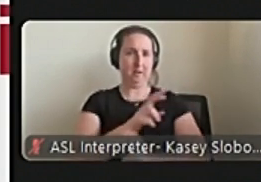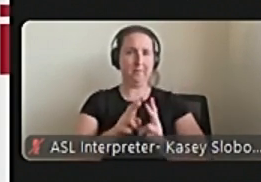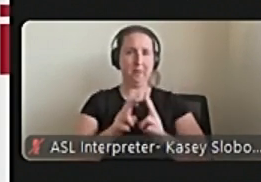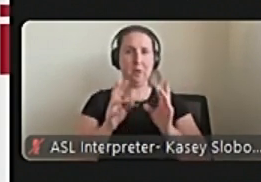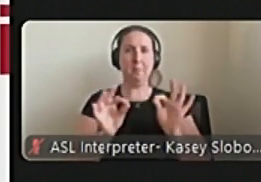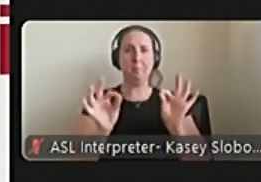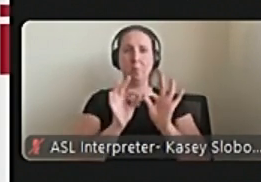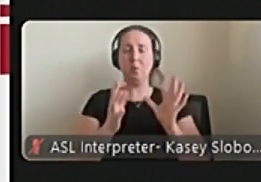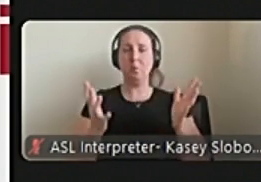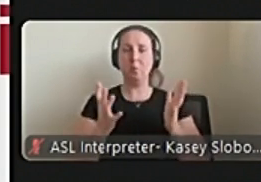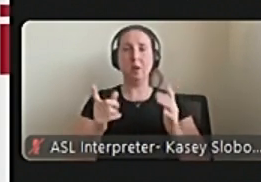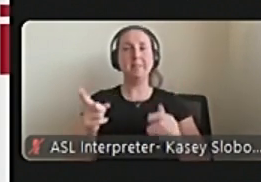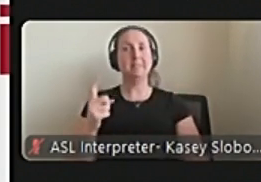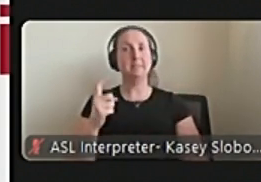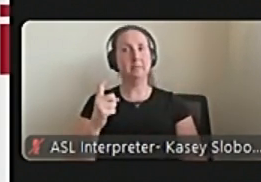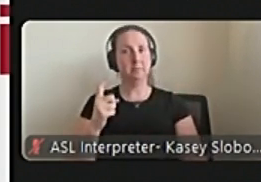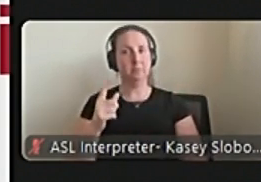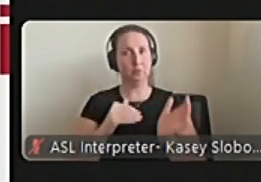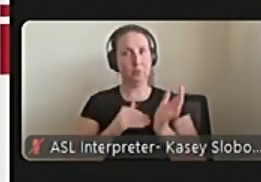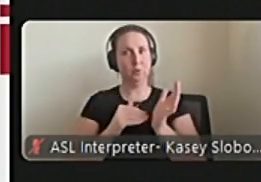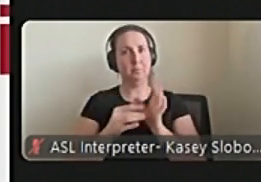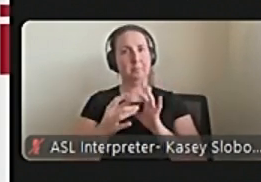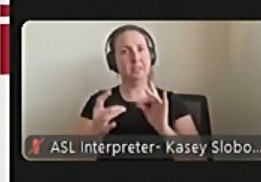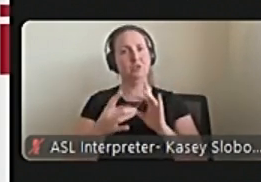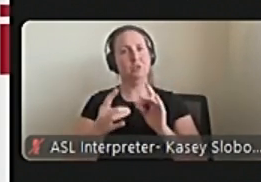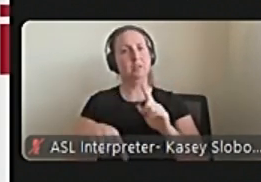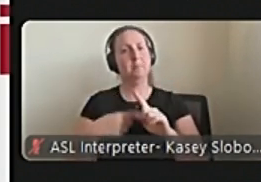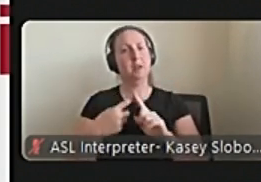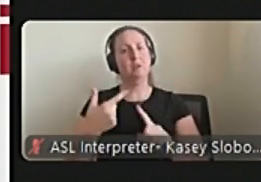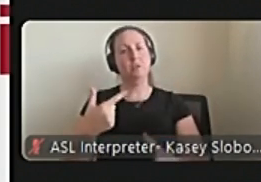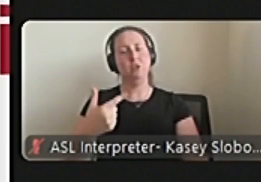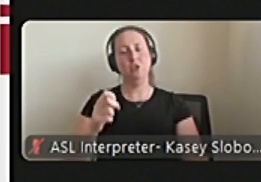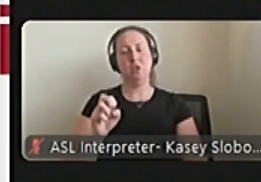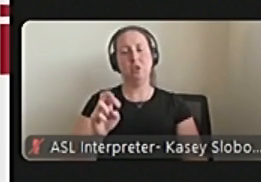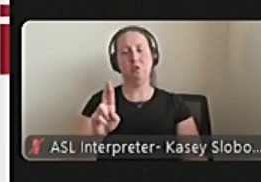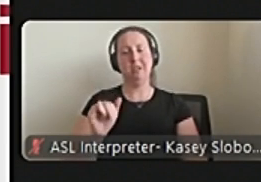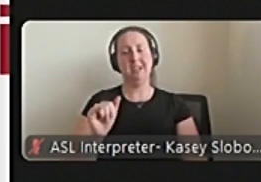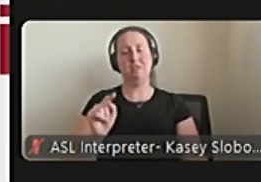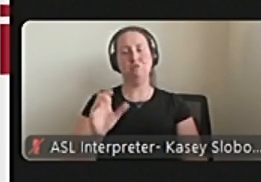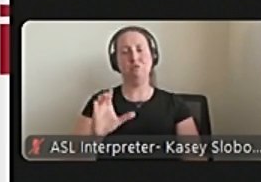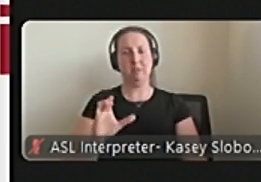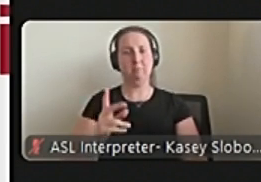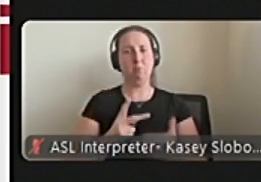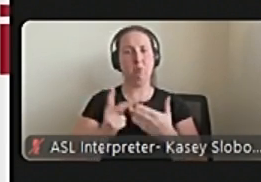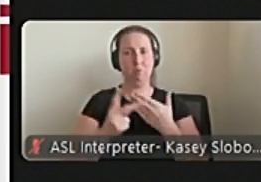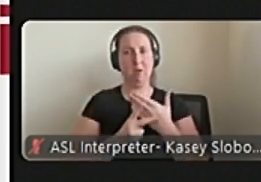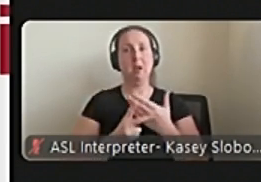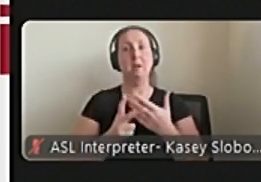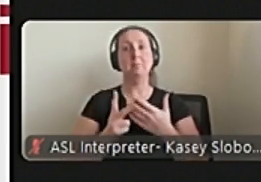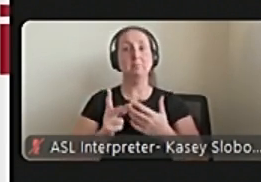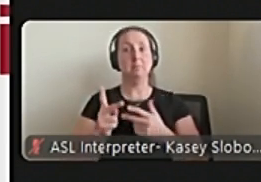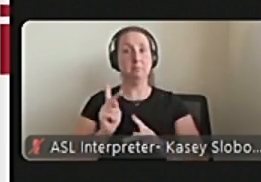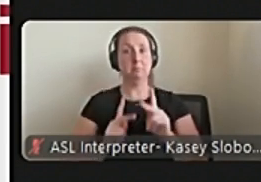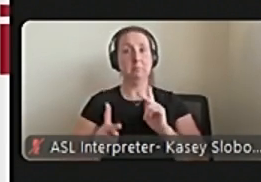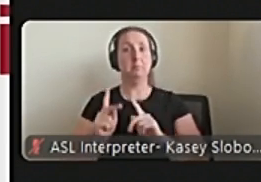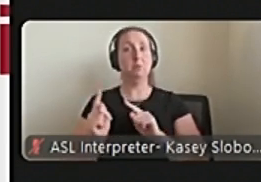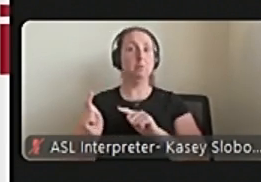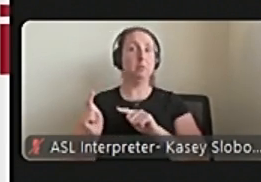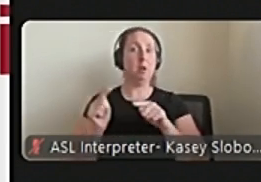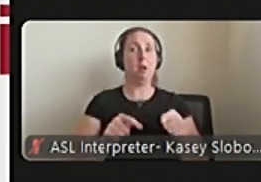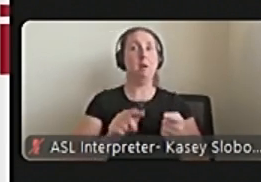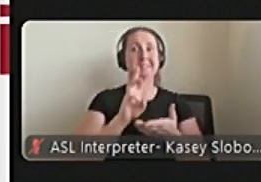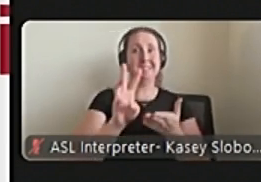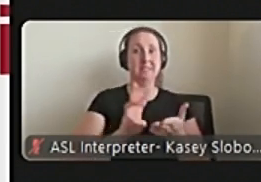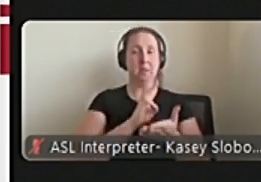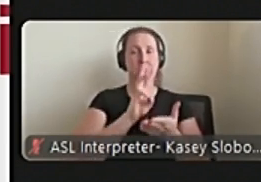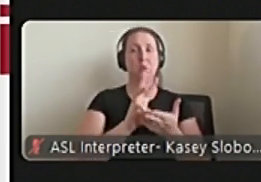he mentioned the geriatric assessment program. Folks come to us for about 6 hours of that time. 2 of